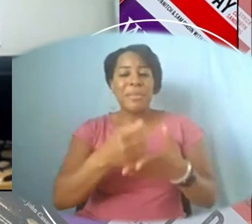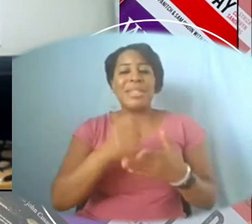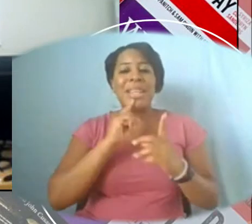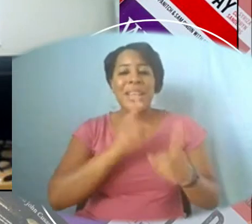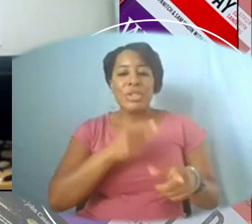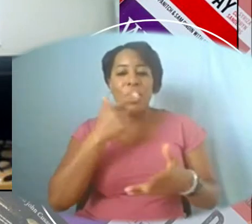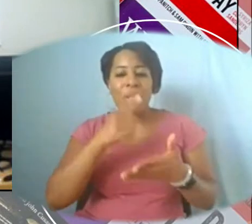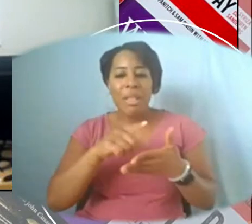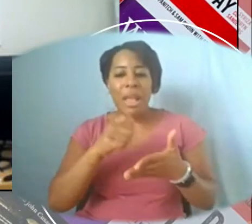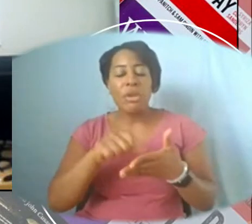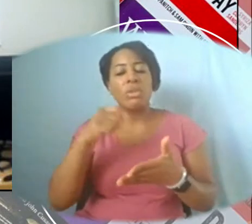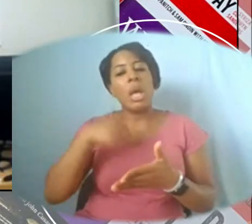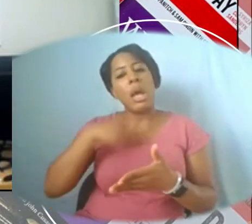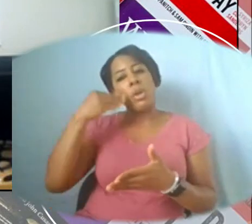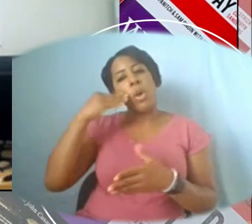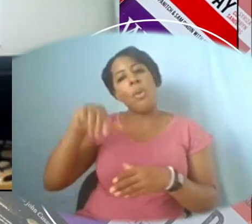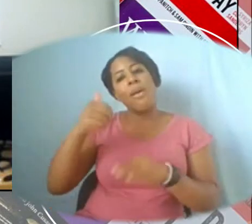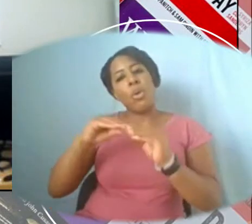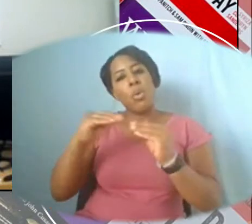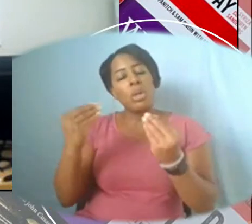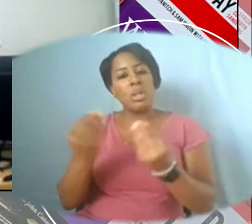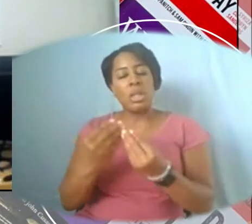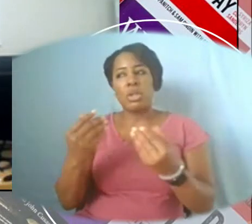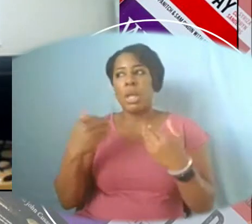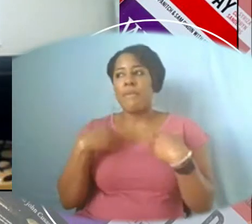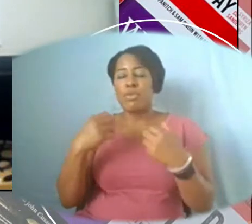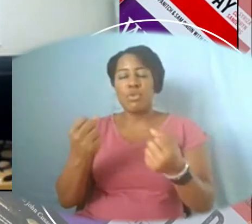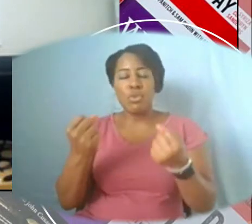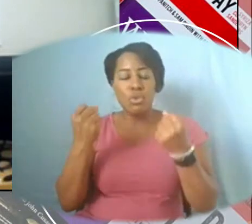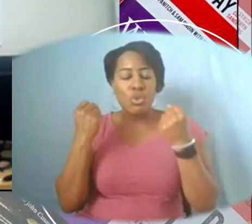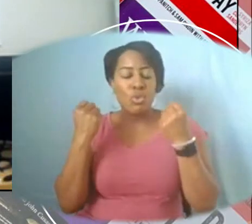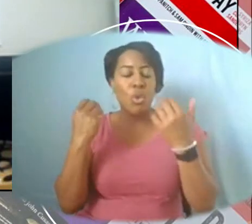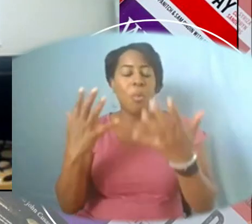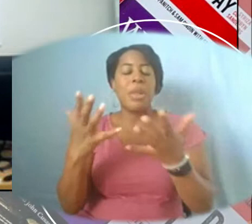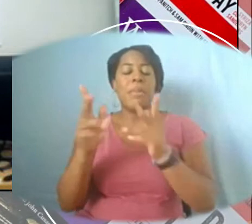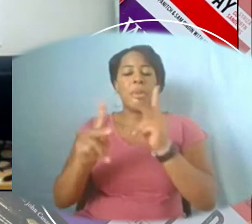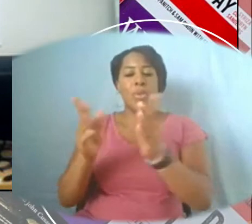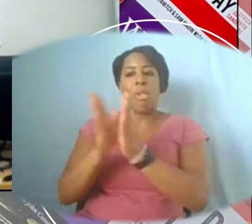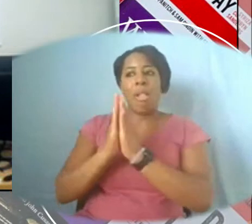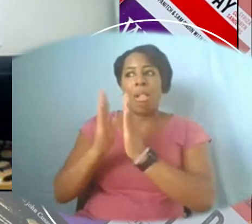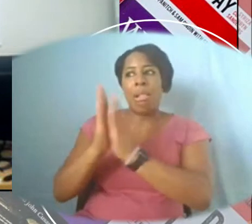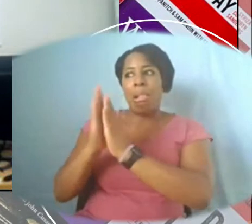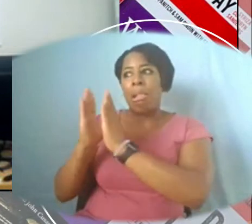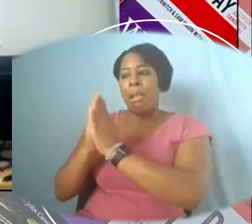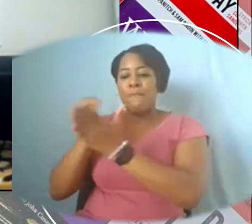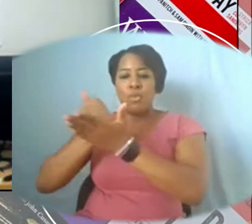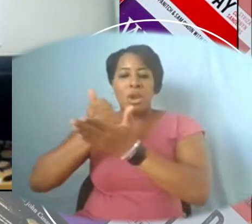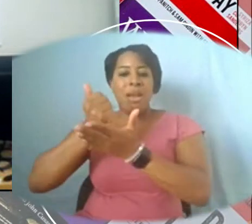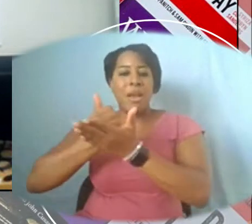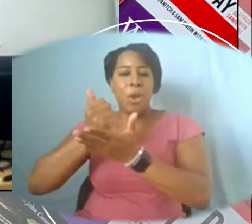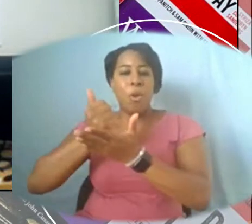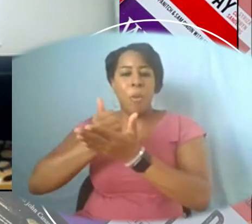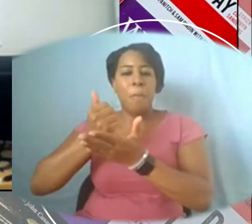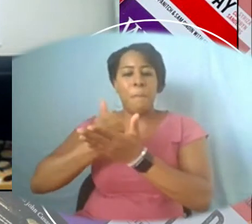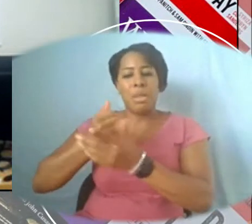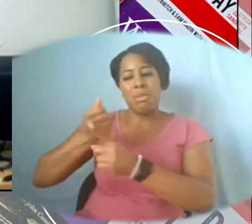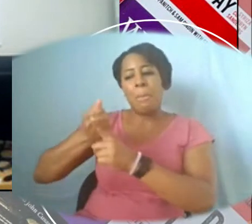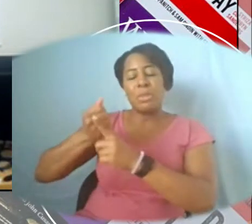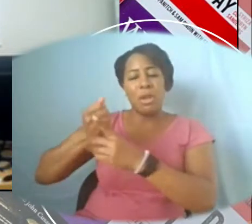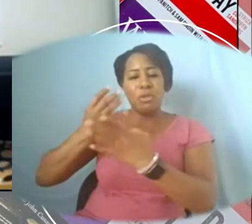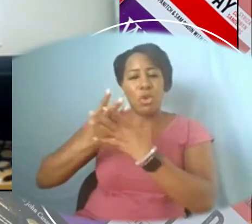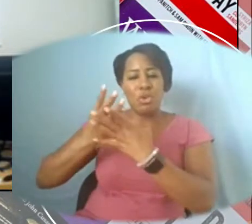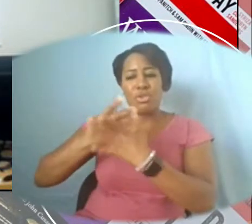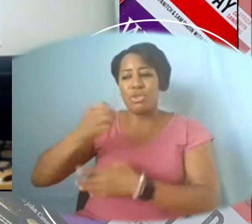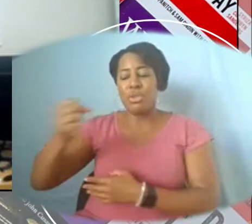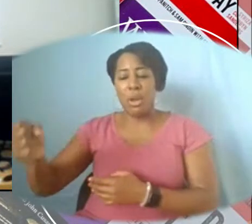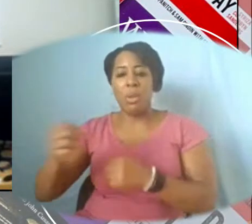problem of being able to handle the volume of people asking for help from inside. So that's just a clue of what's